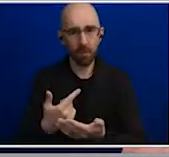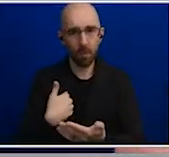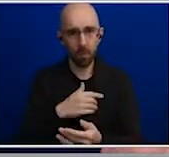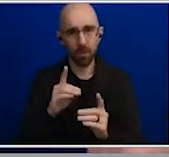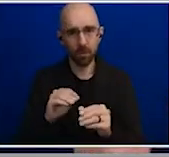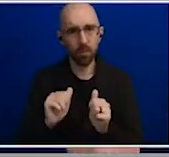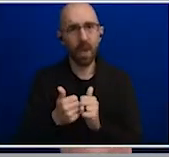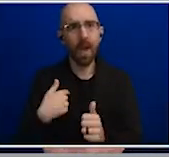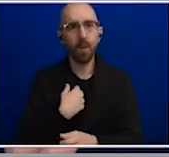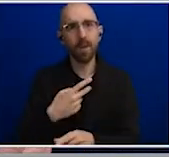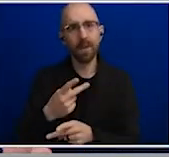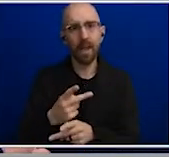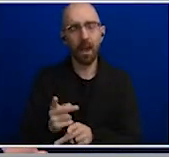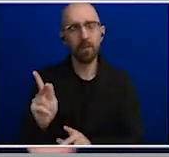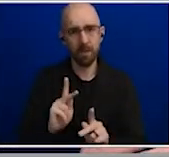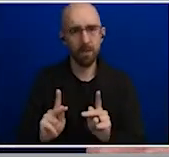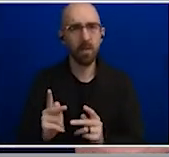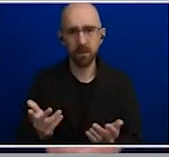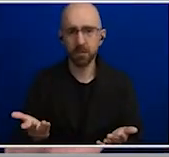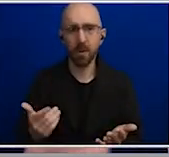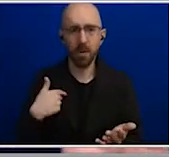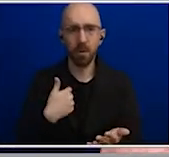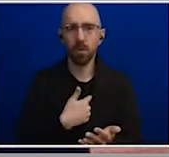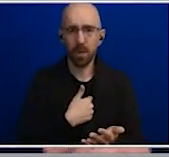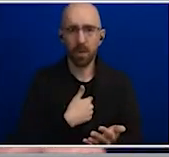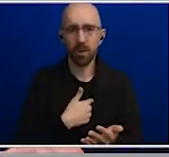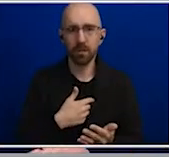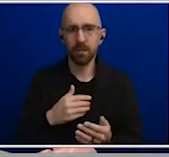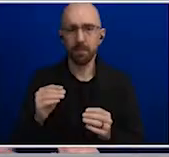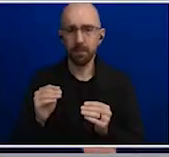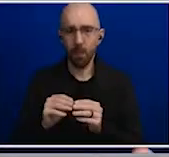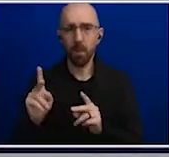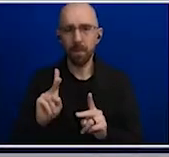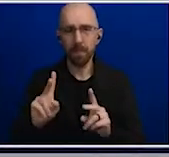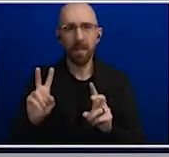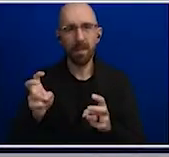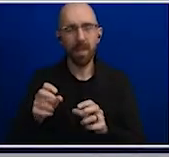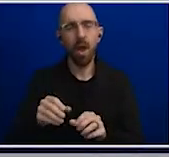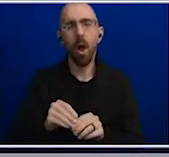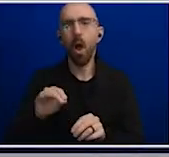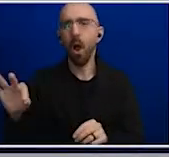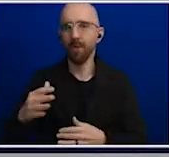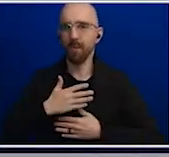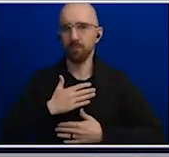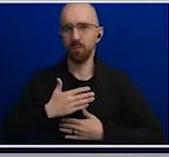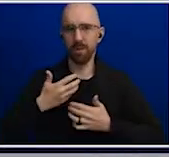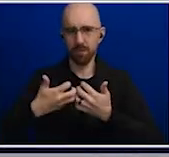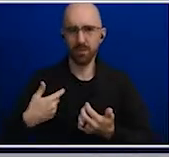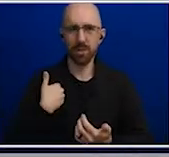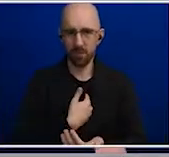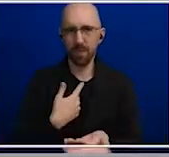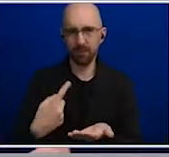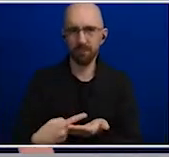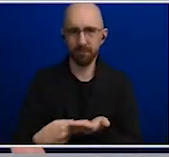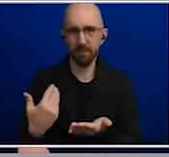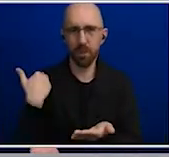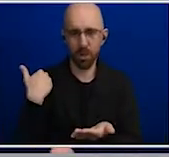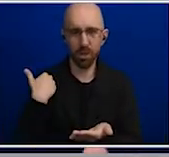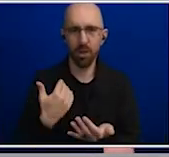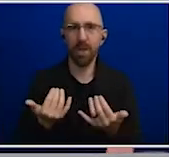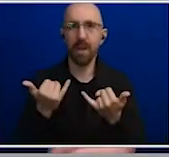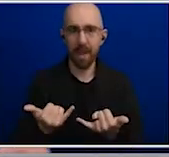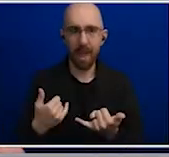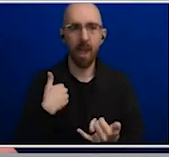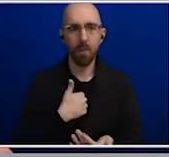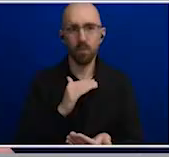so we're extubating more people, as we say, or getting them off that breathing machine we talked about earlier. And now we're getting to the point where